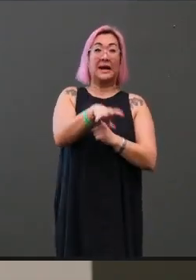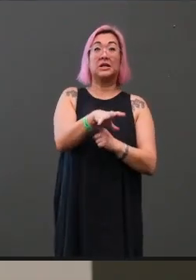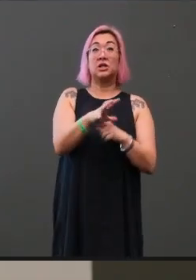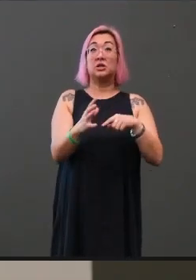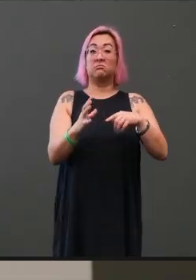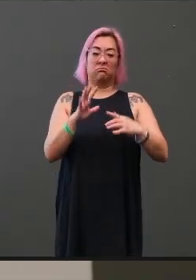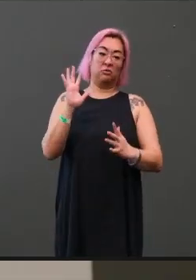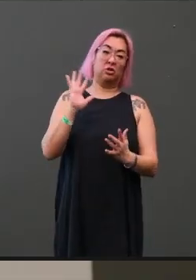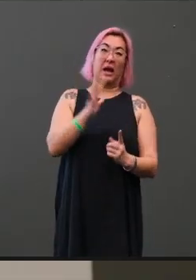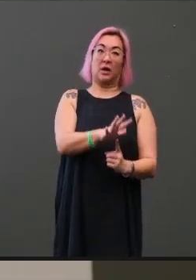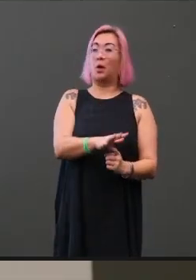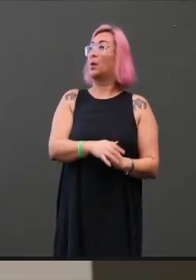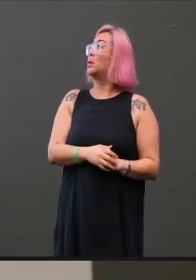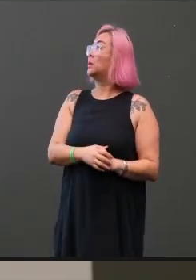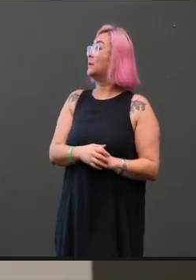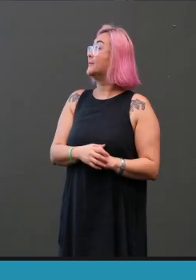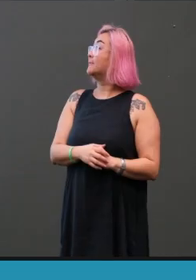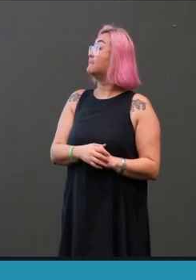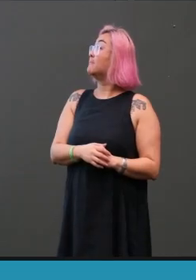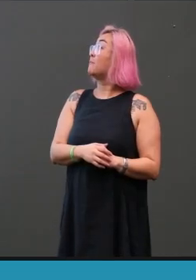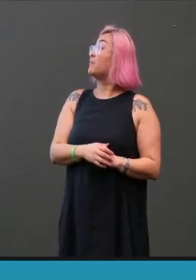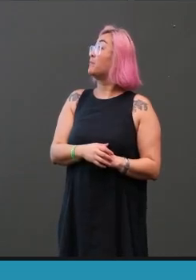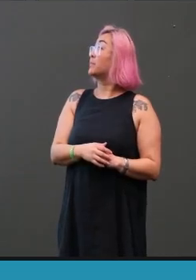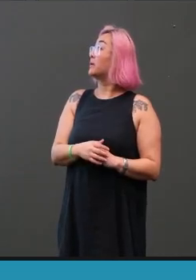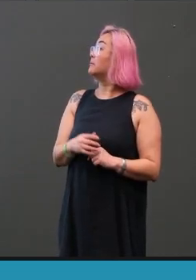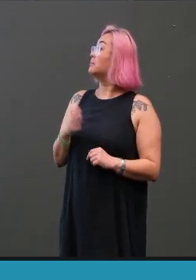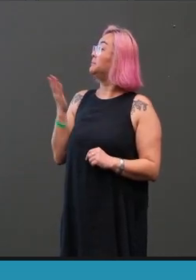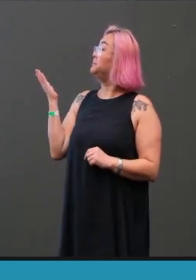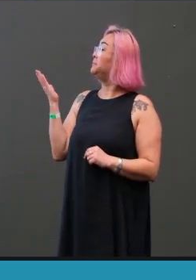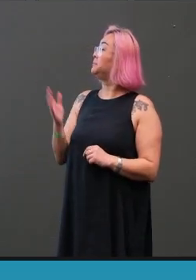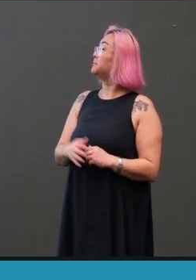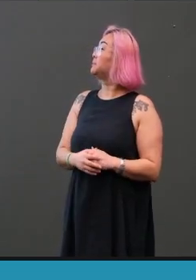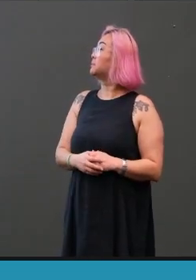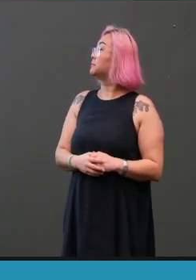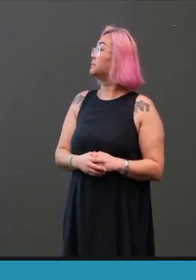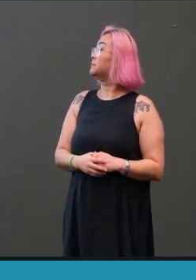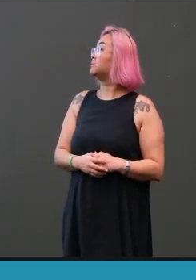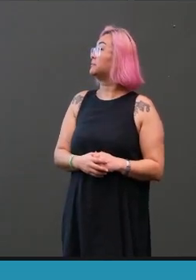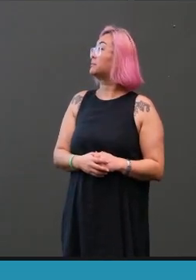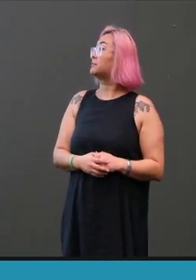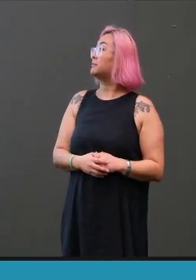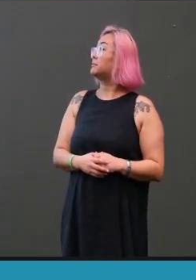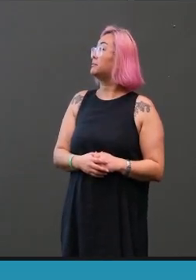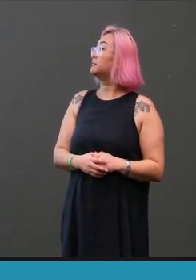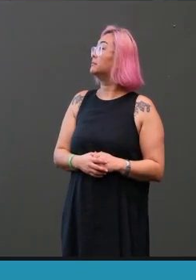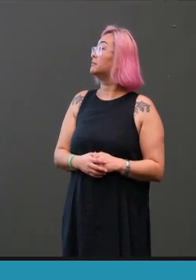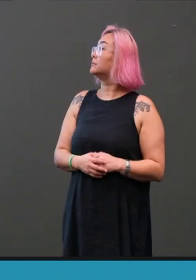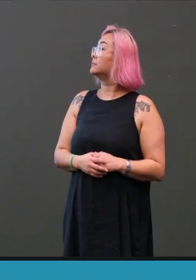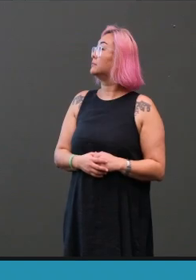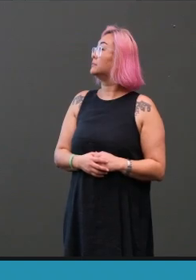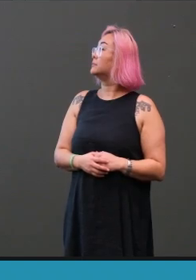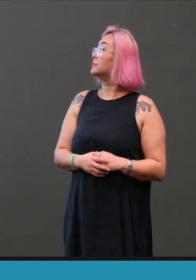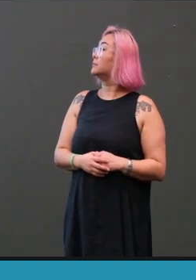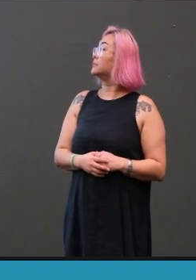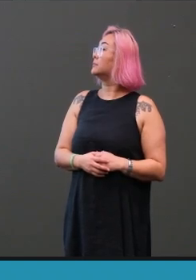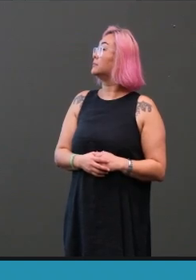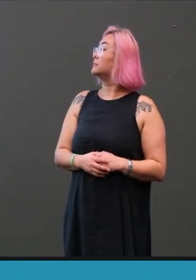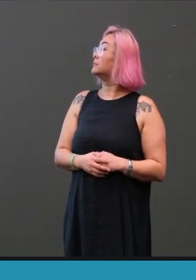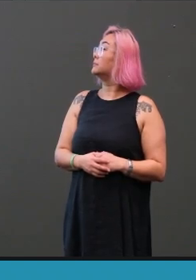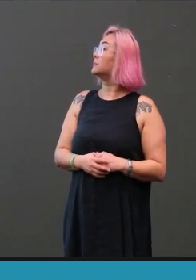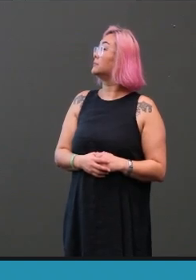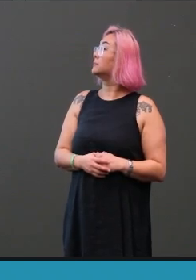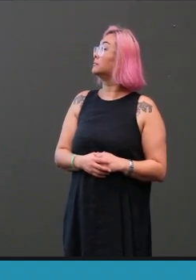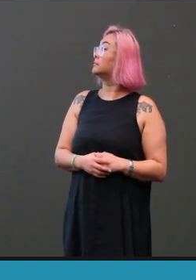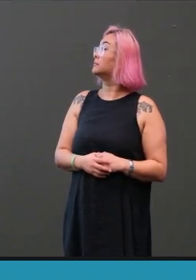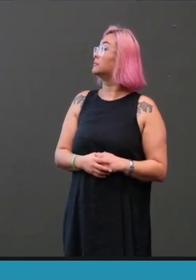sprite, you rotate it, and you squish it a little bit, and then you skew it as well. As